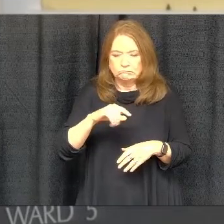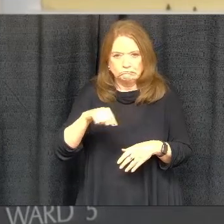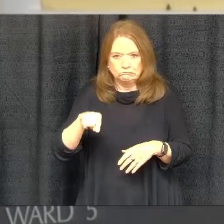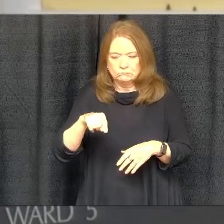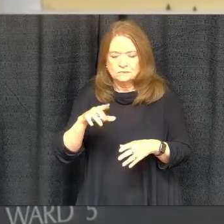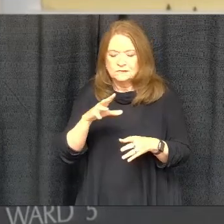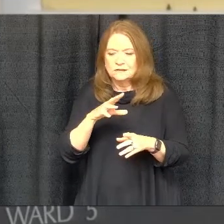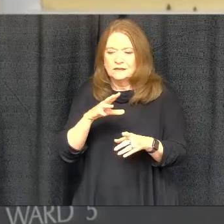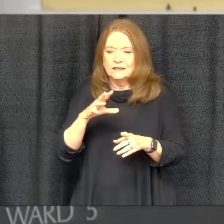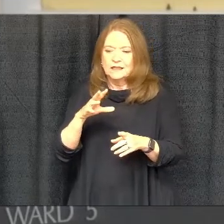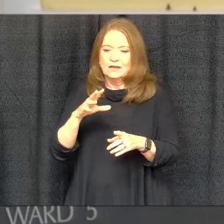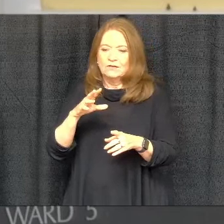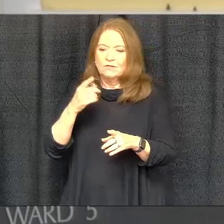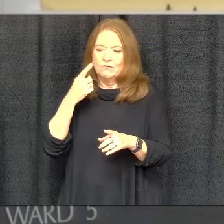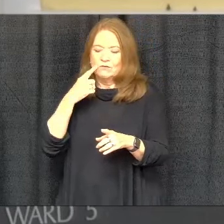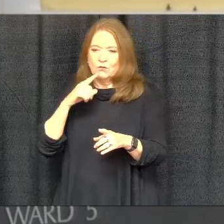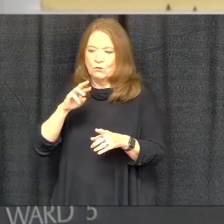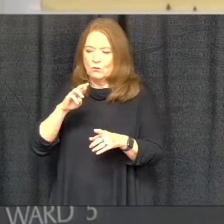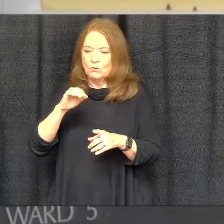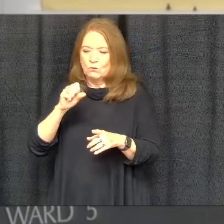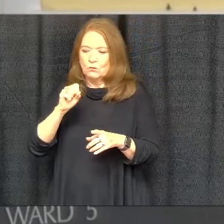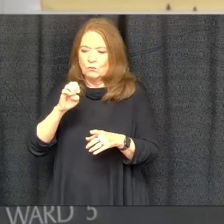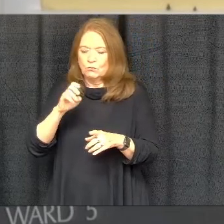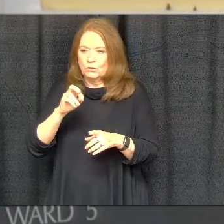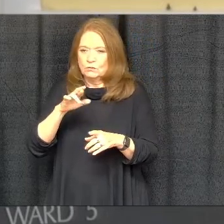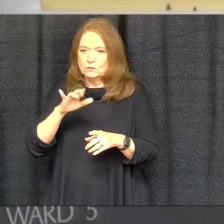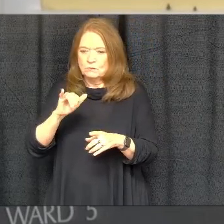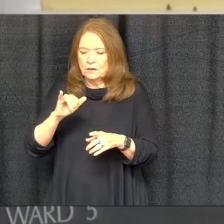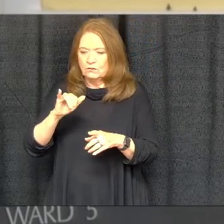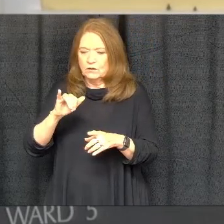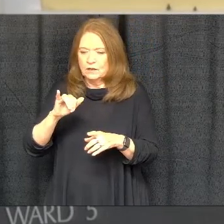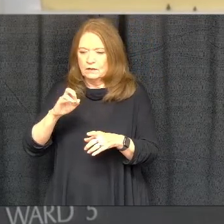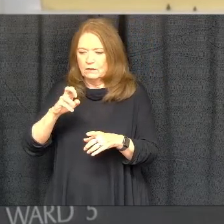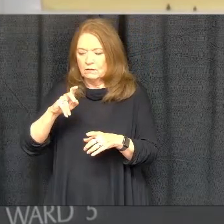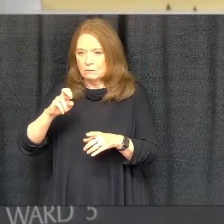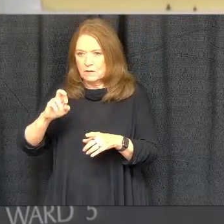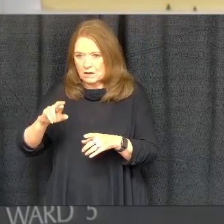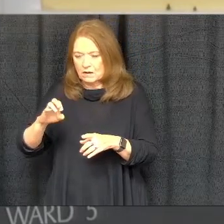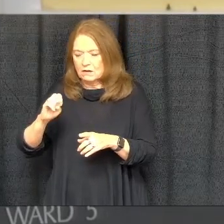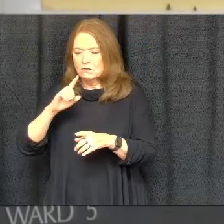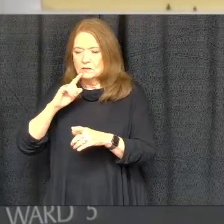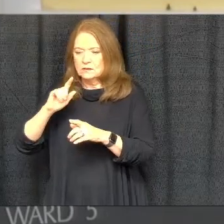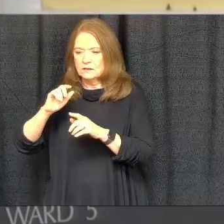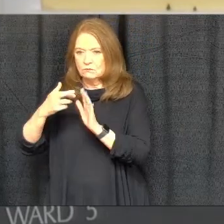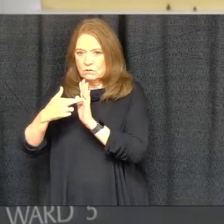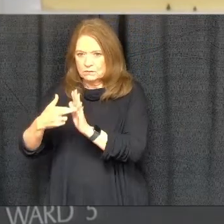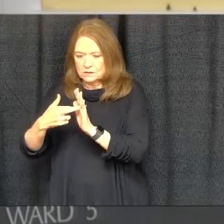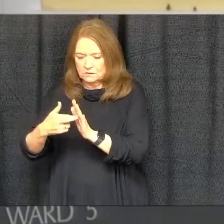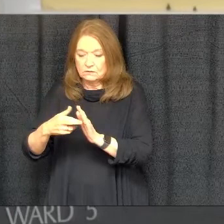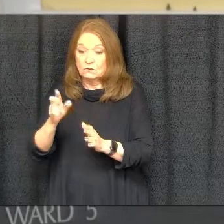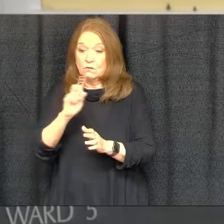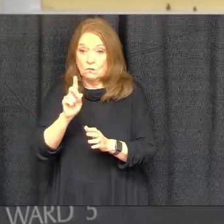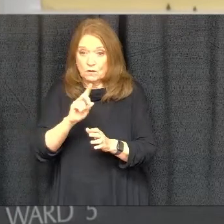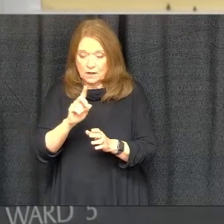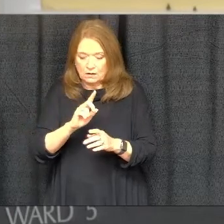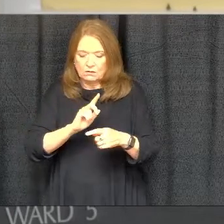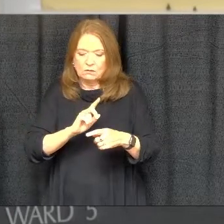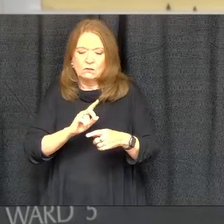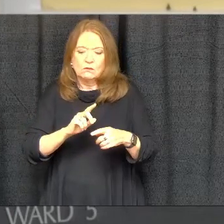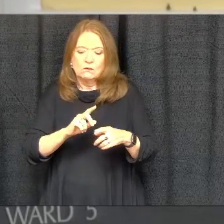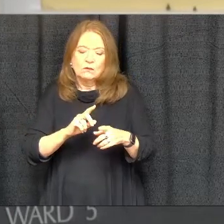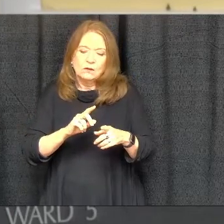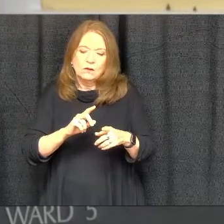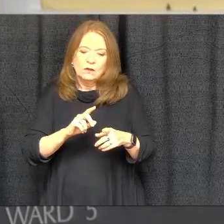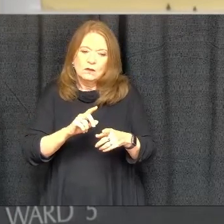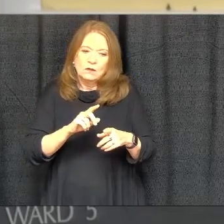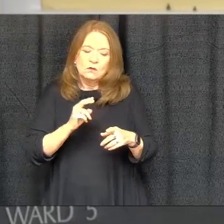West, Rosemary Calcese Esquire agent, for zone change on property located on a tract of land located